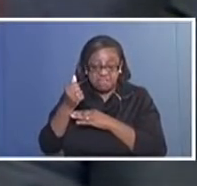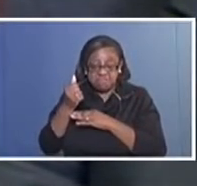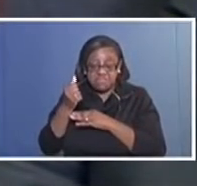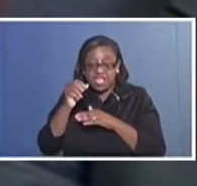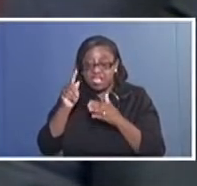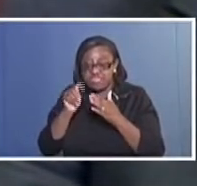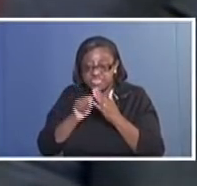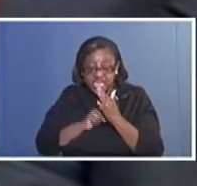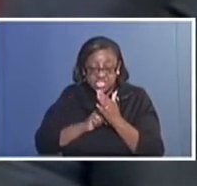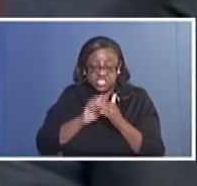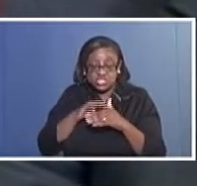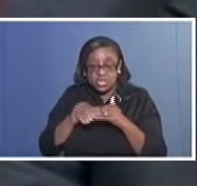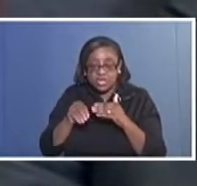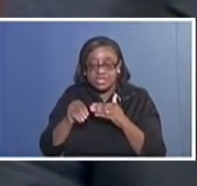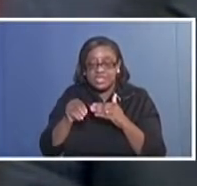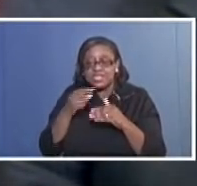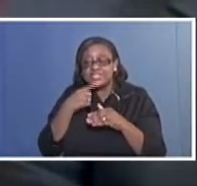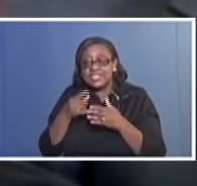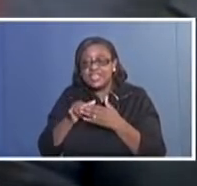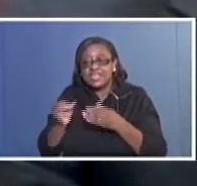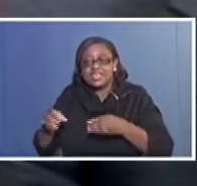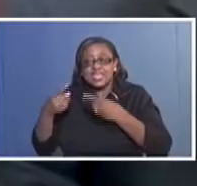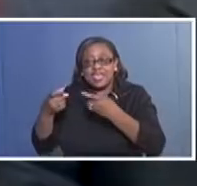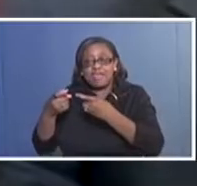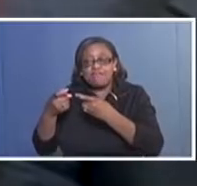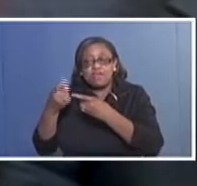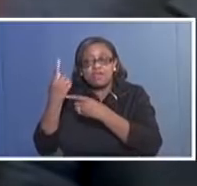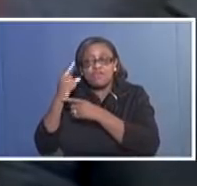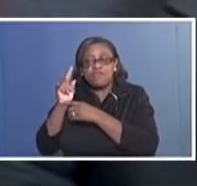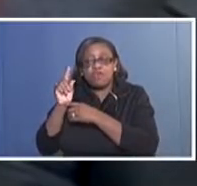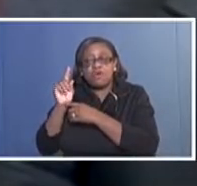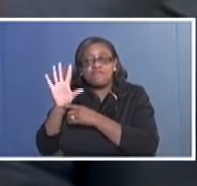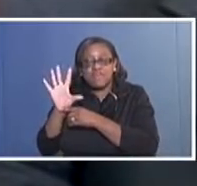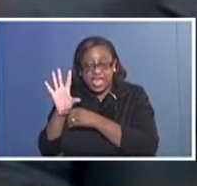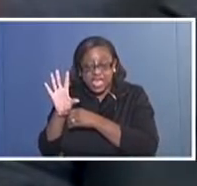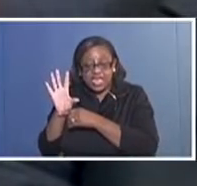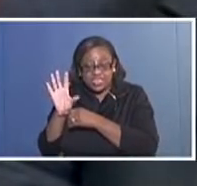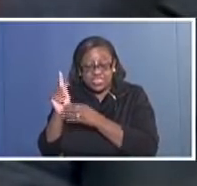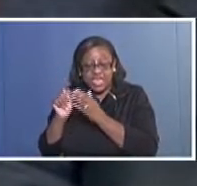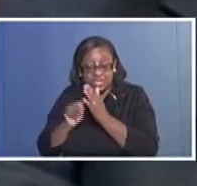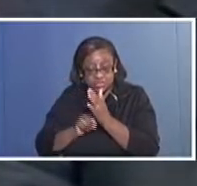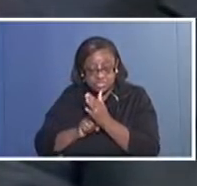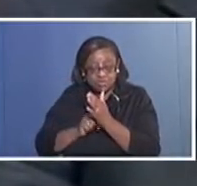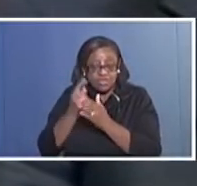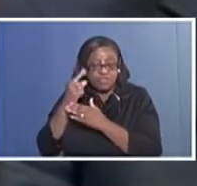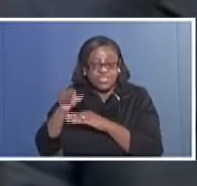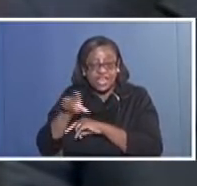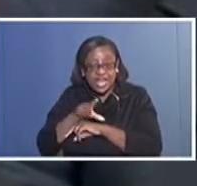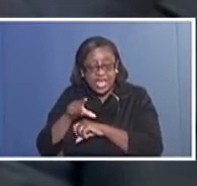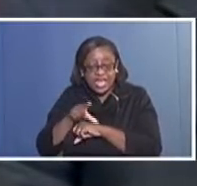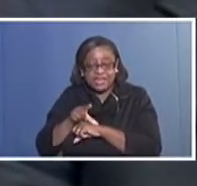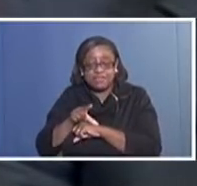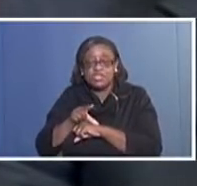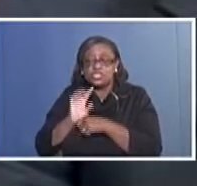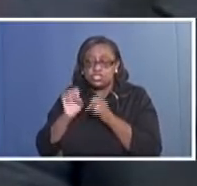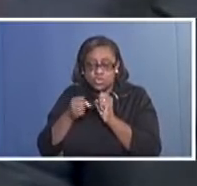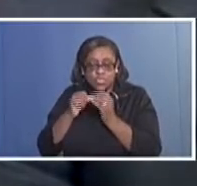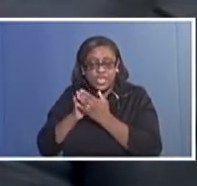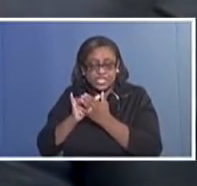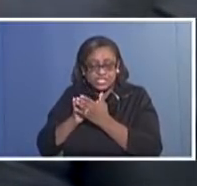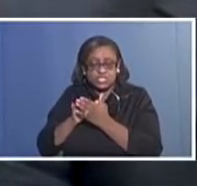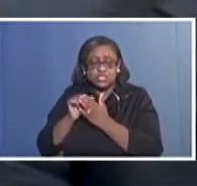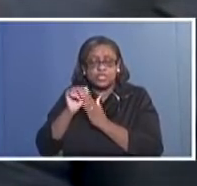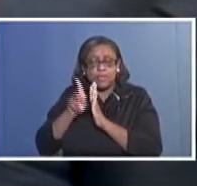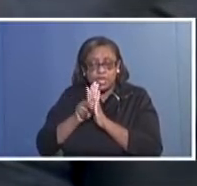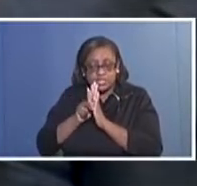well, you only need to put in the 5,000 for the land because you're just covering the cost of the infrastructure. And I think that's the type of policies